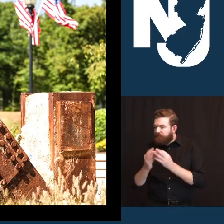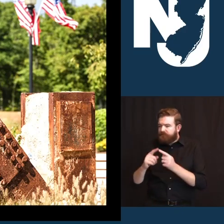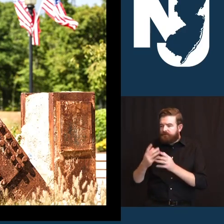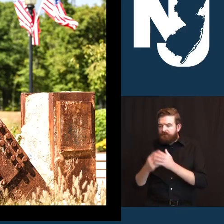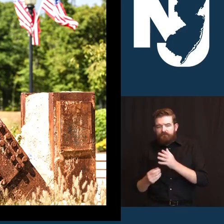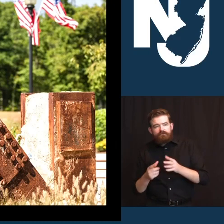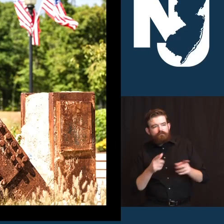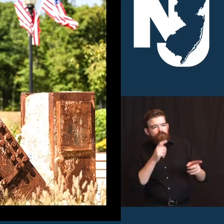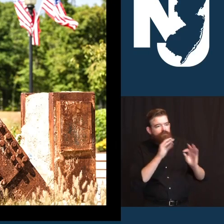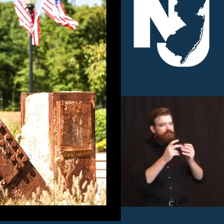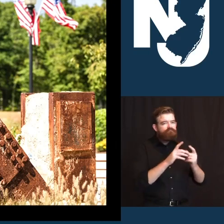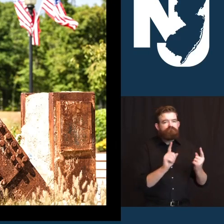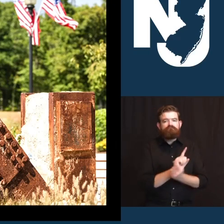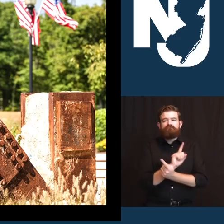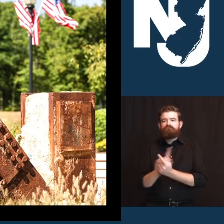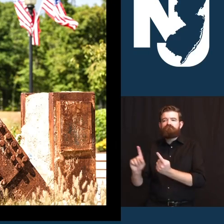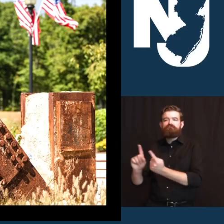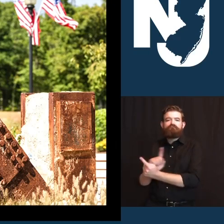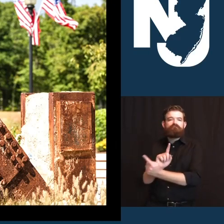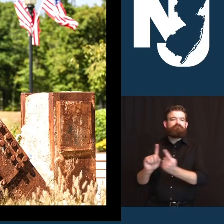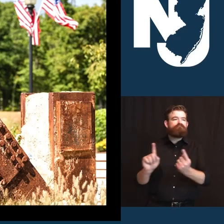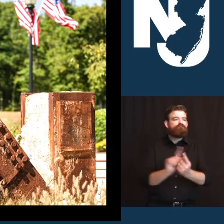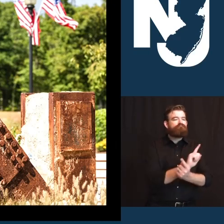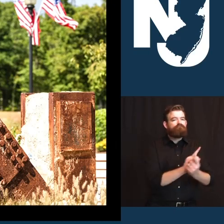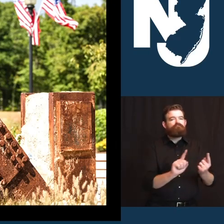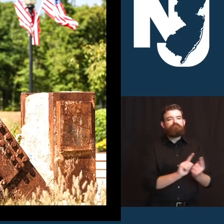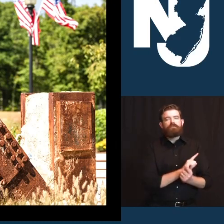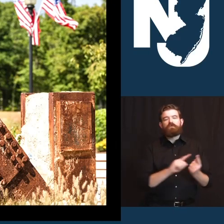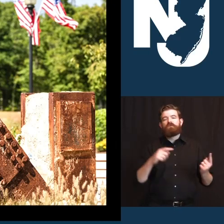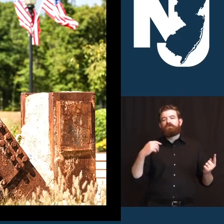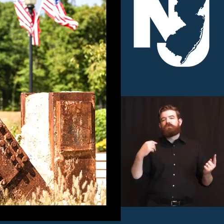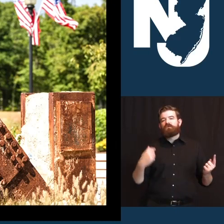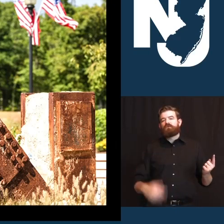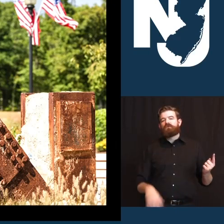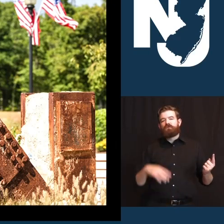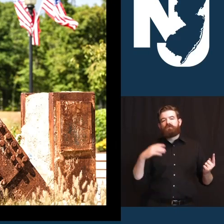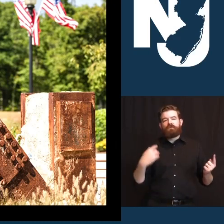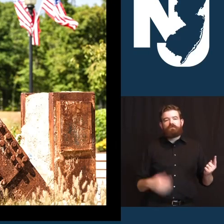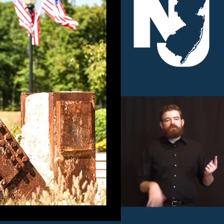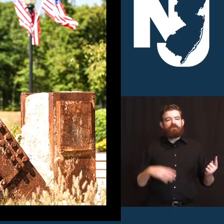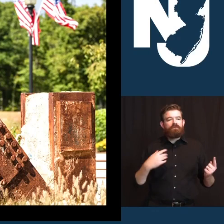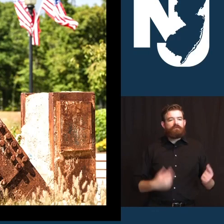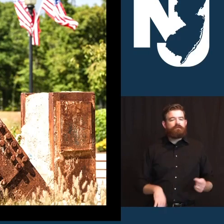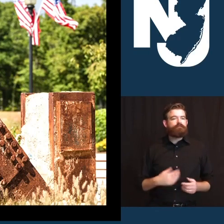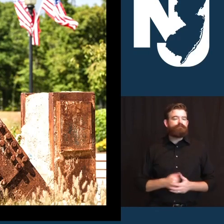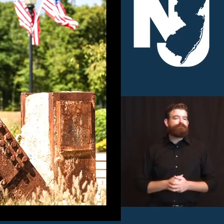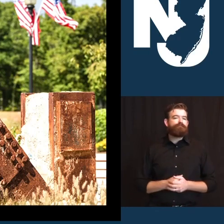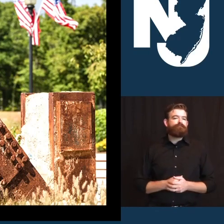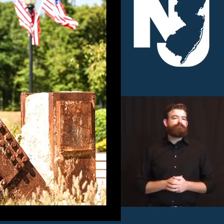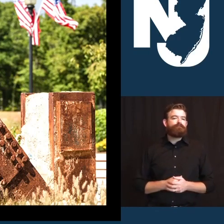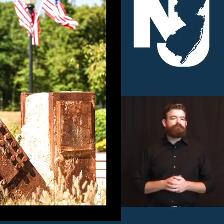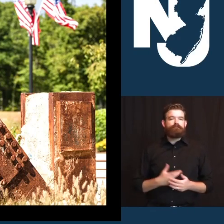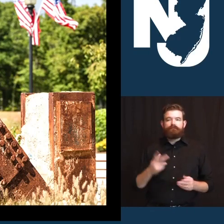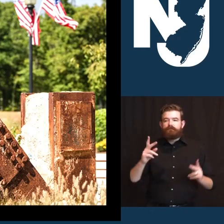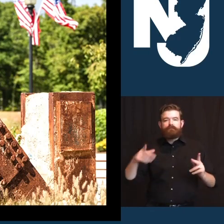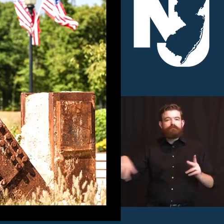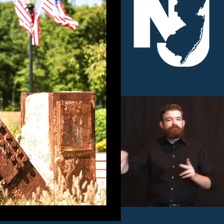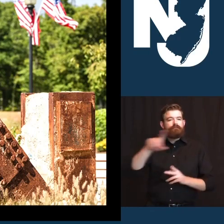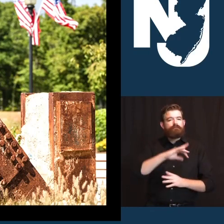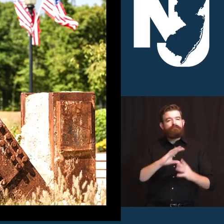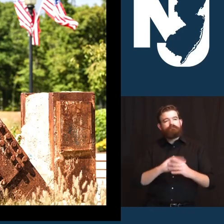members, colleagues, just extraordinary stories about lives lost, photographs, notes,